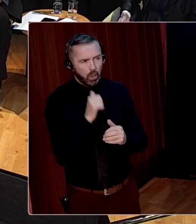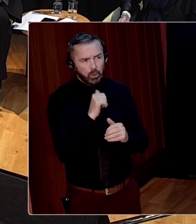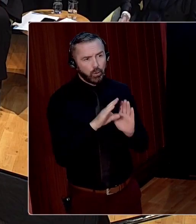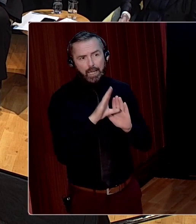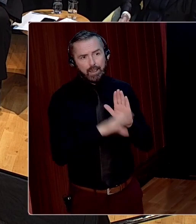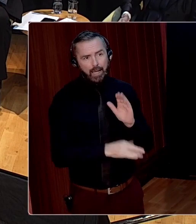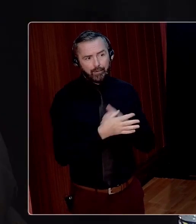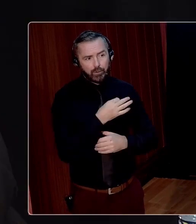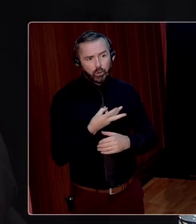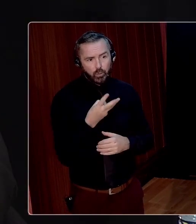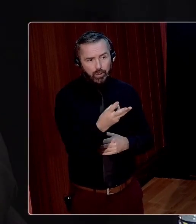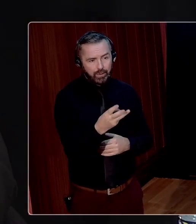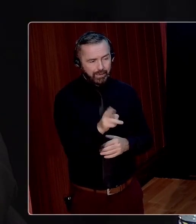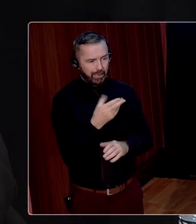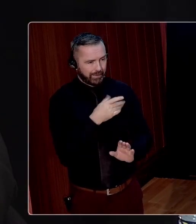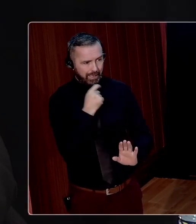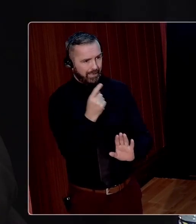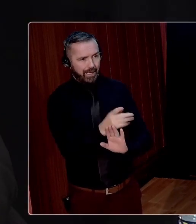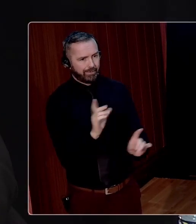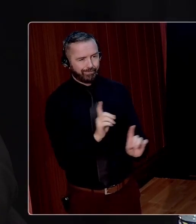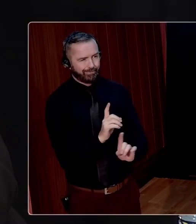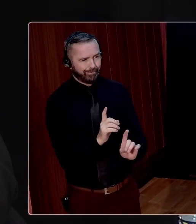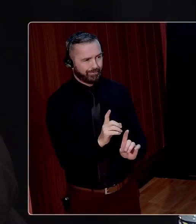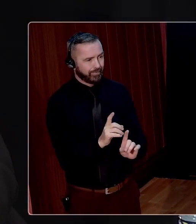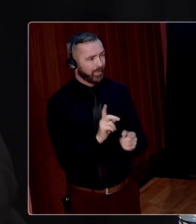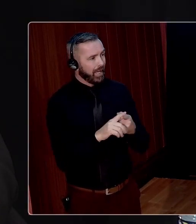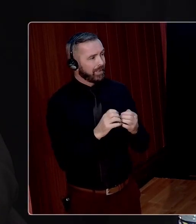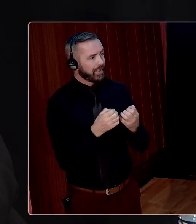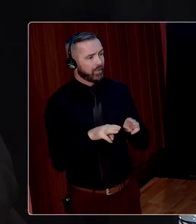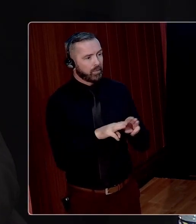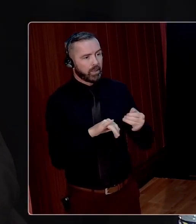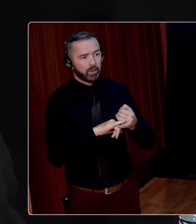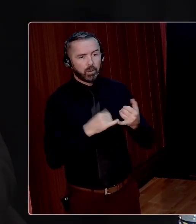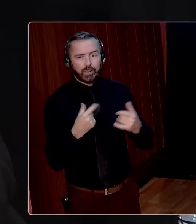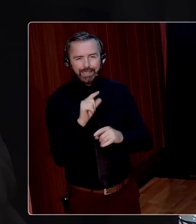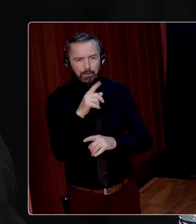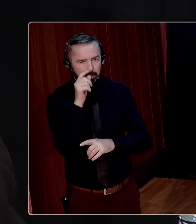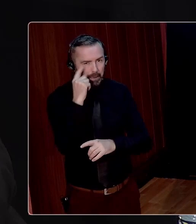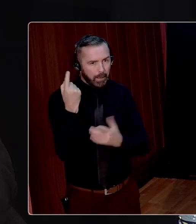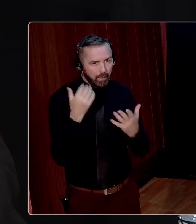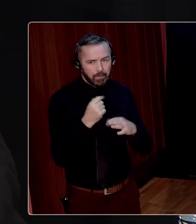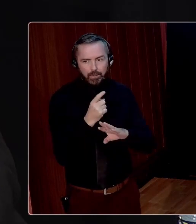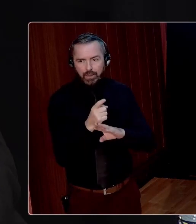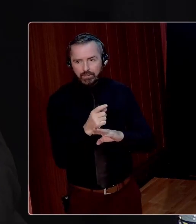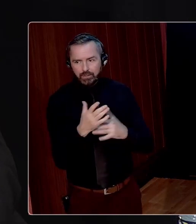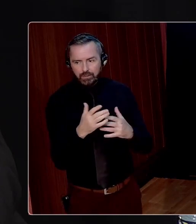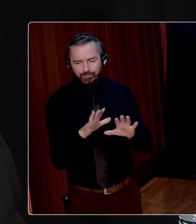goodwill. You cannot say that at all. And even people who are getting cynical about these things,